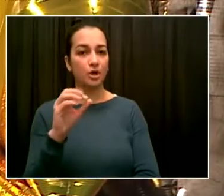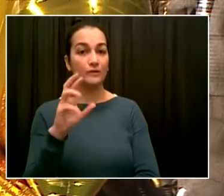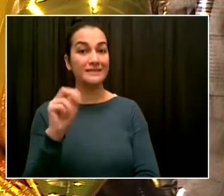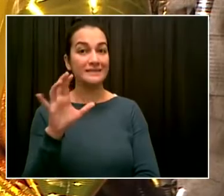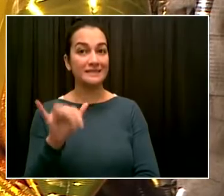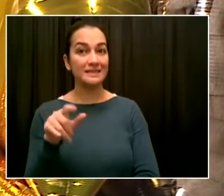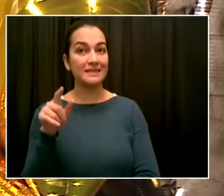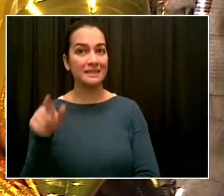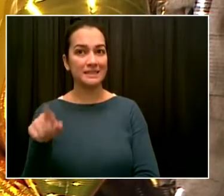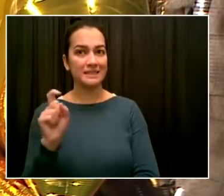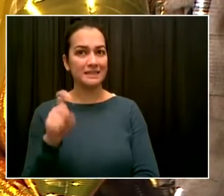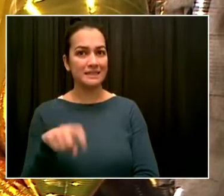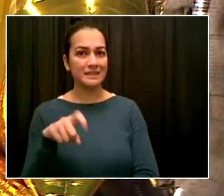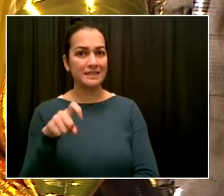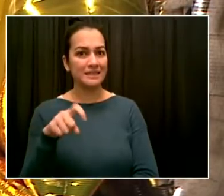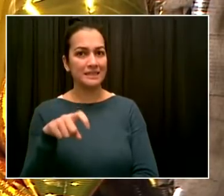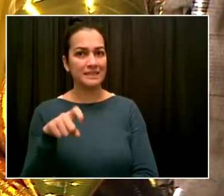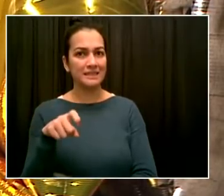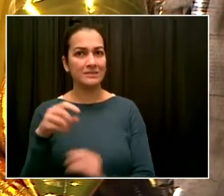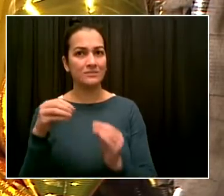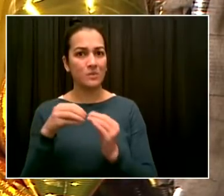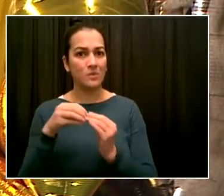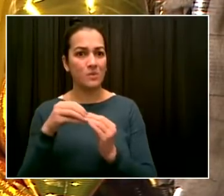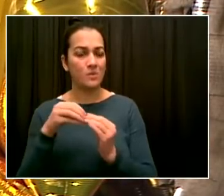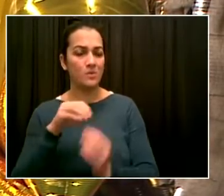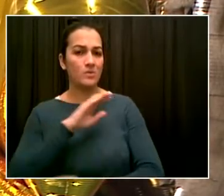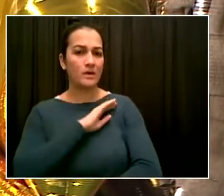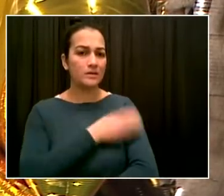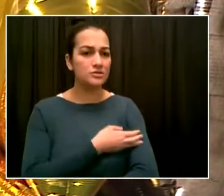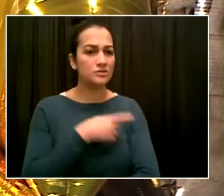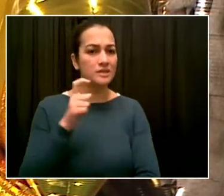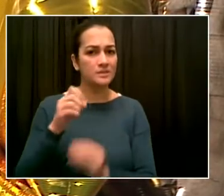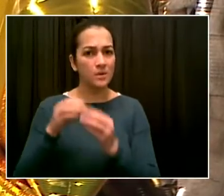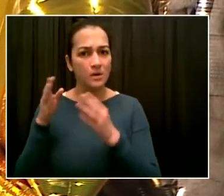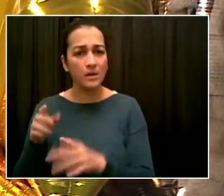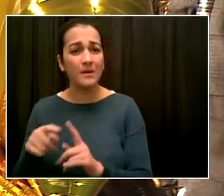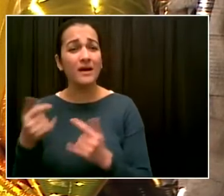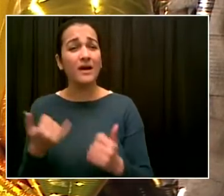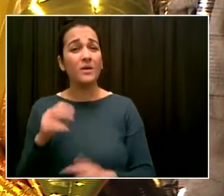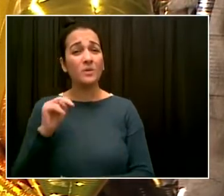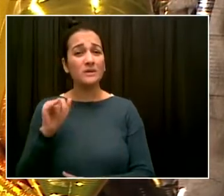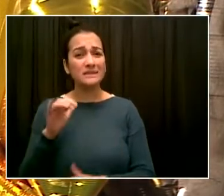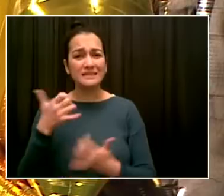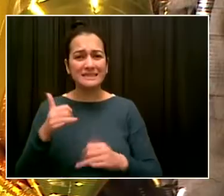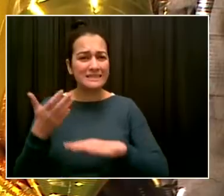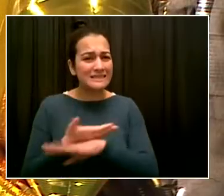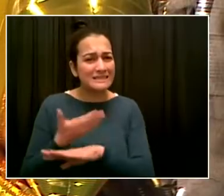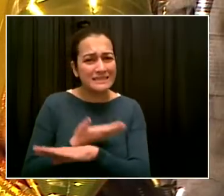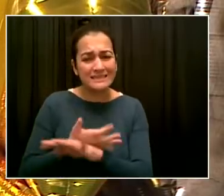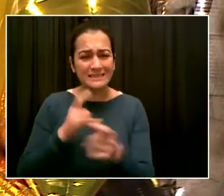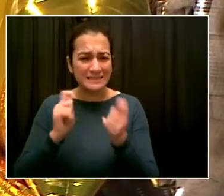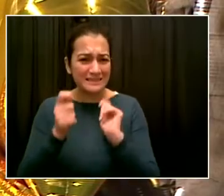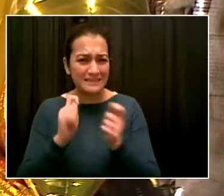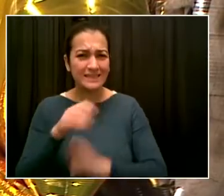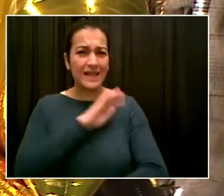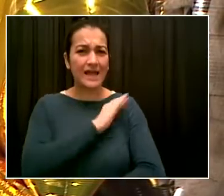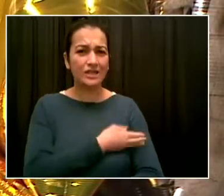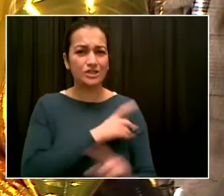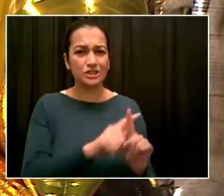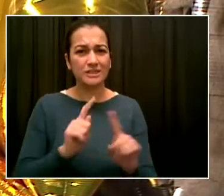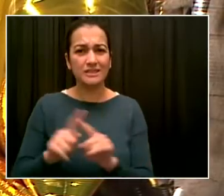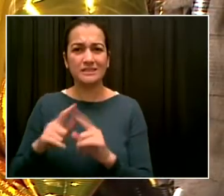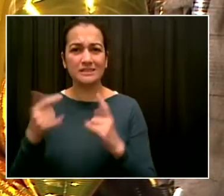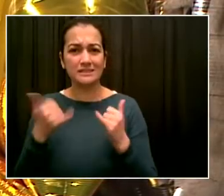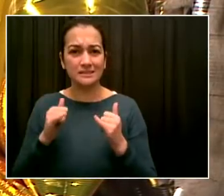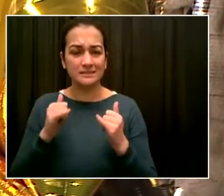pretty strong regulation of cryptocurrency trading licenses in New York State, so that would be a state thing you'd have to overturn. So I'm curious if you support